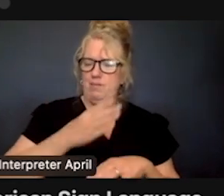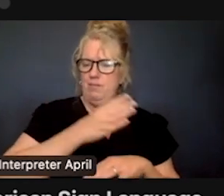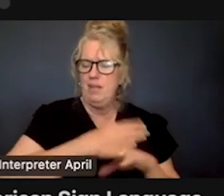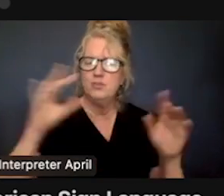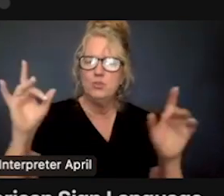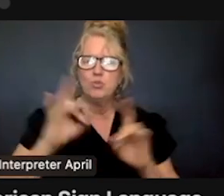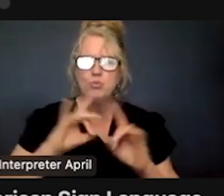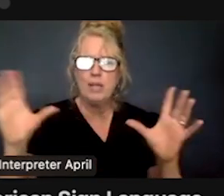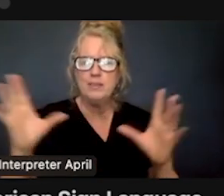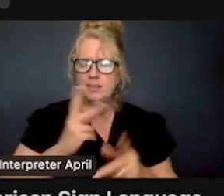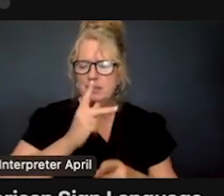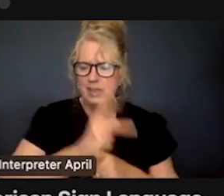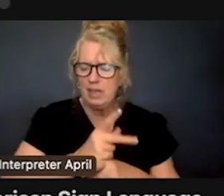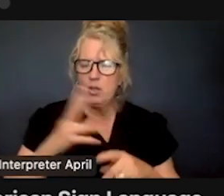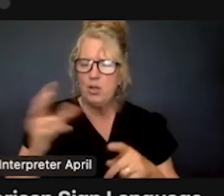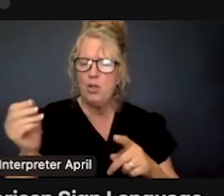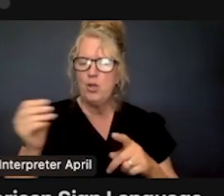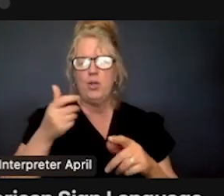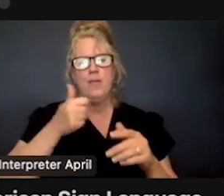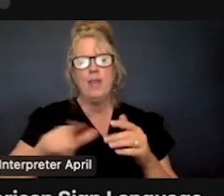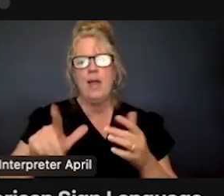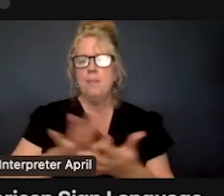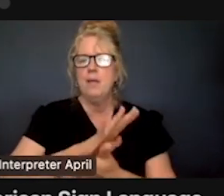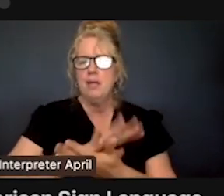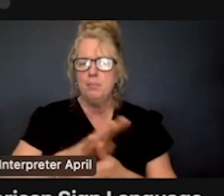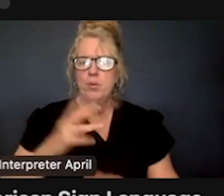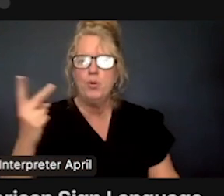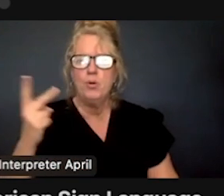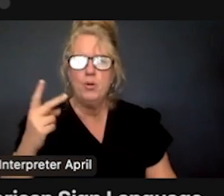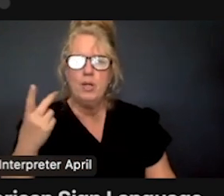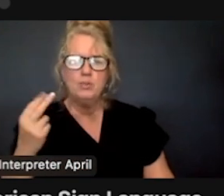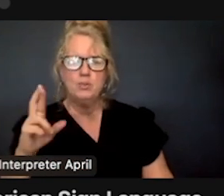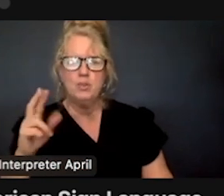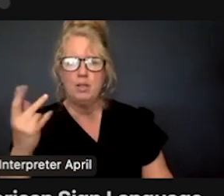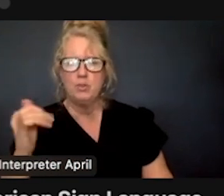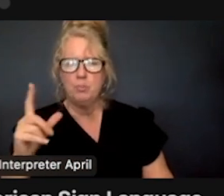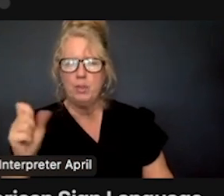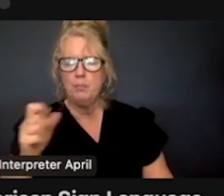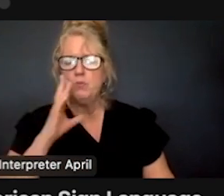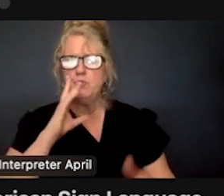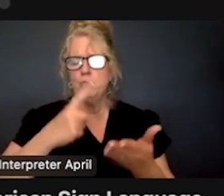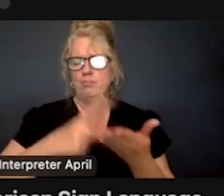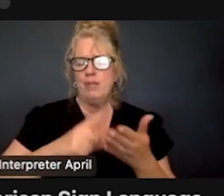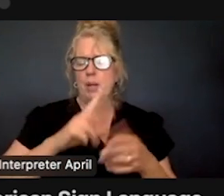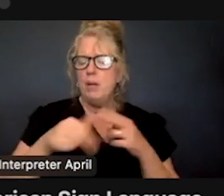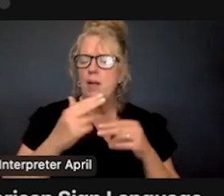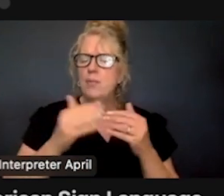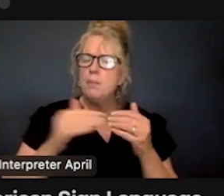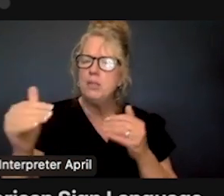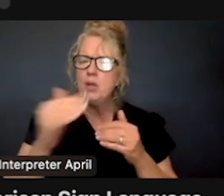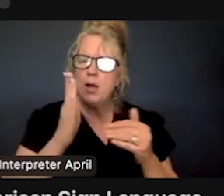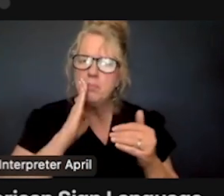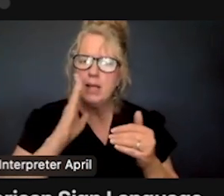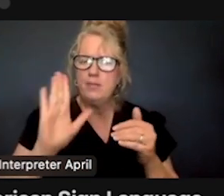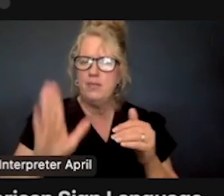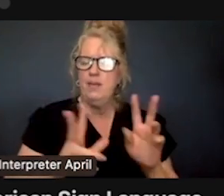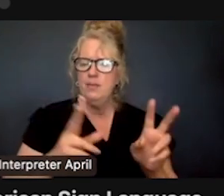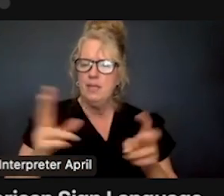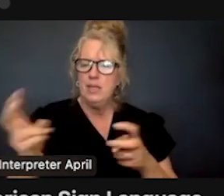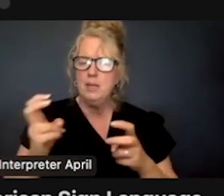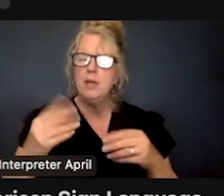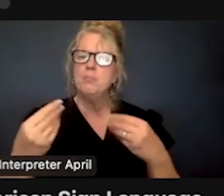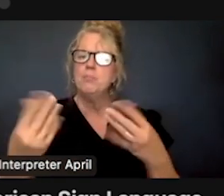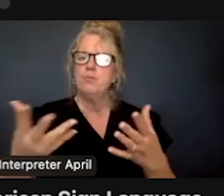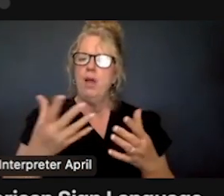Beyond, in the umbrella paper, Dr. Peinels and I revisit the Beyond Beds theme and provide some practical steps for